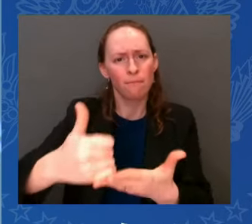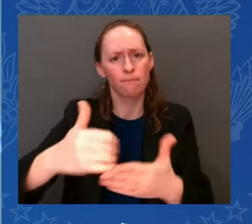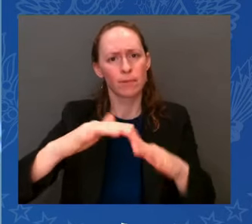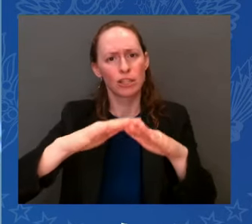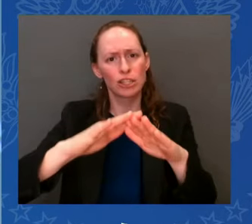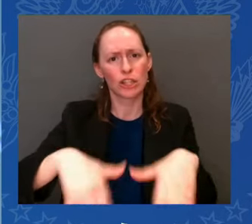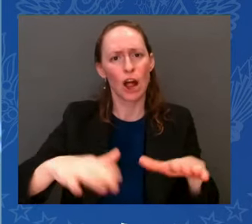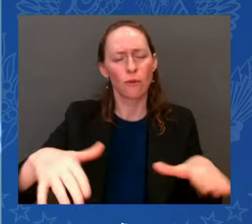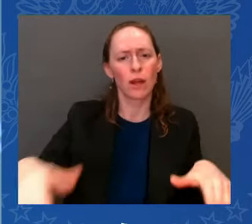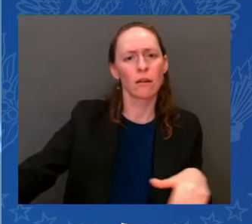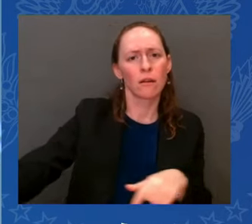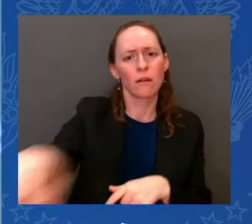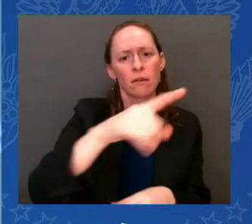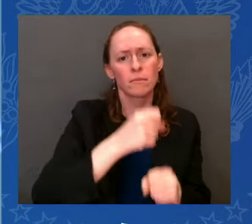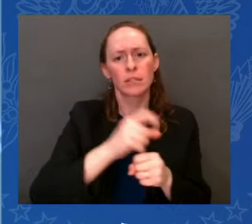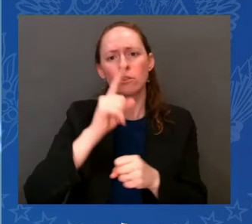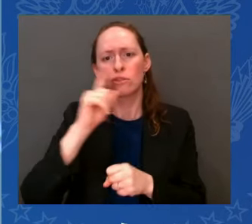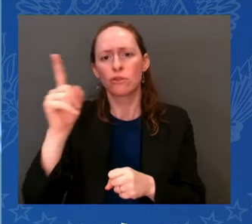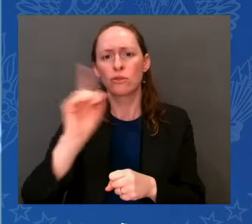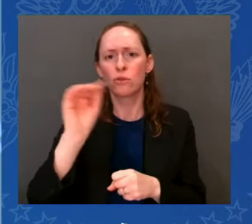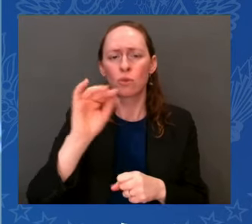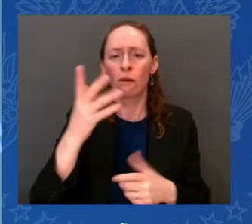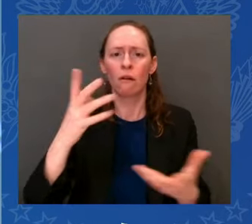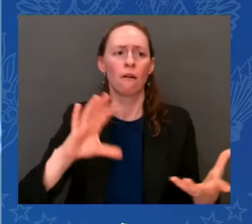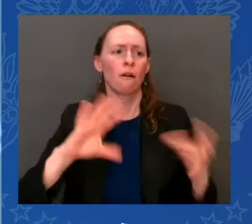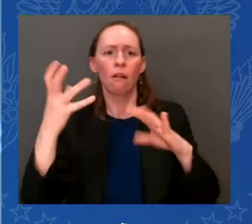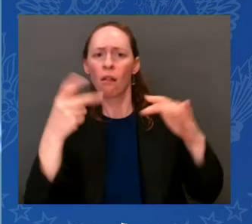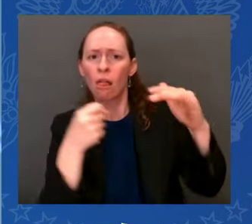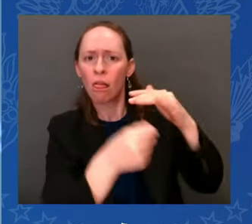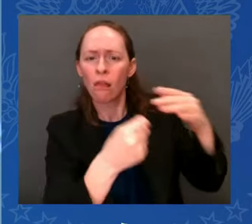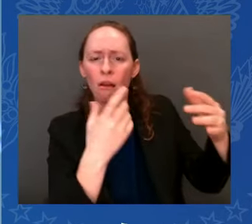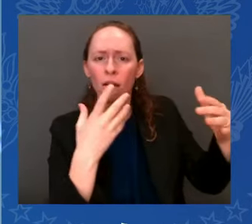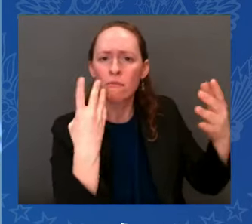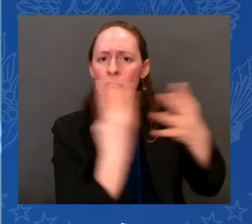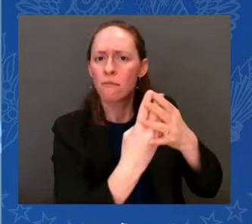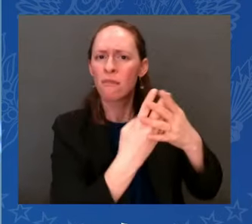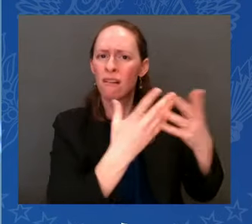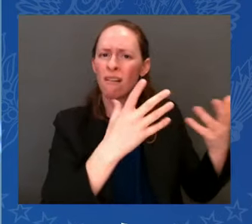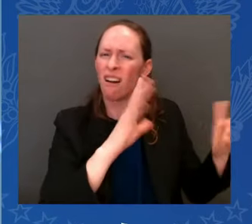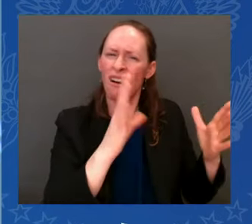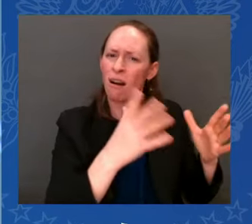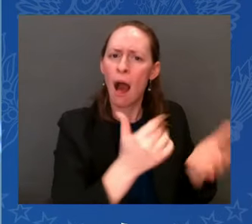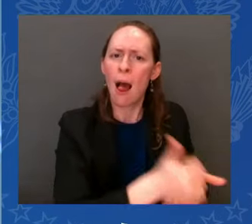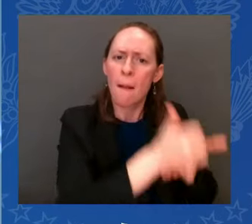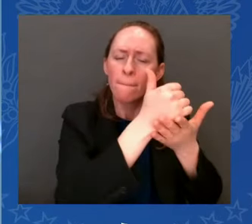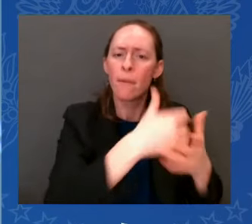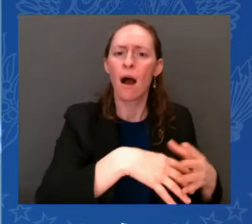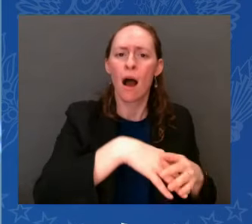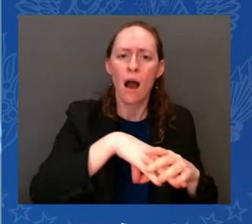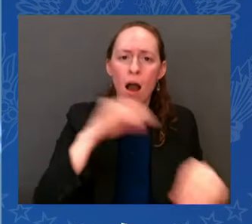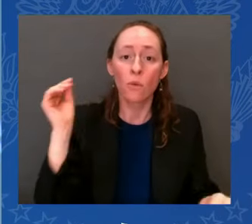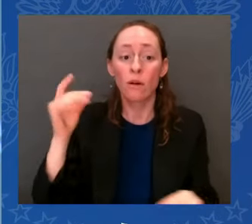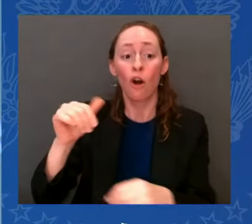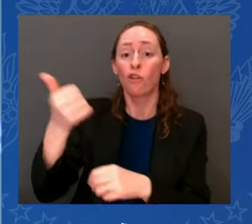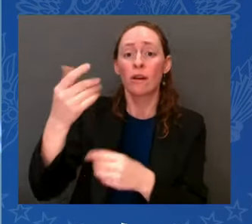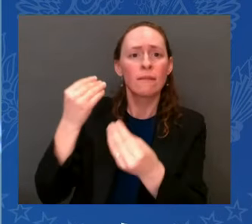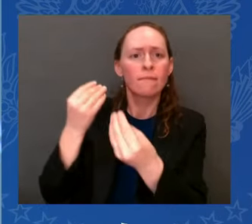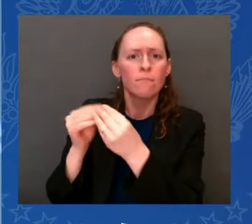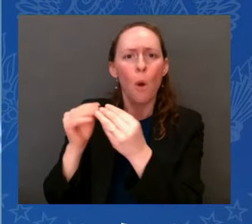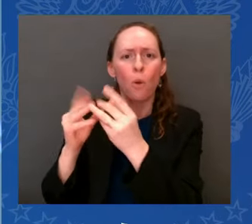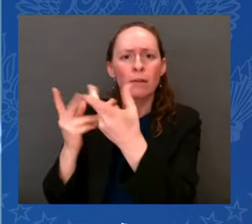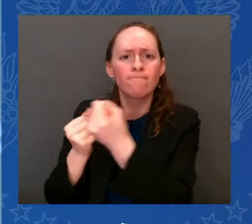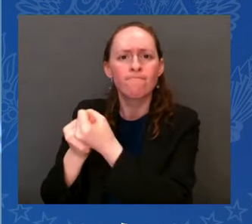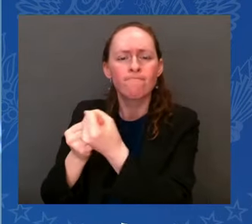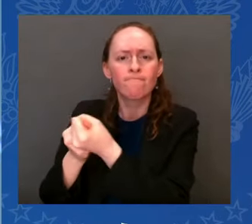kids with vulnerable populations. With the Bipartisan Safer Communities Act, the most significant gun safety legislation in 30 years, we're